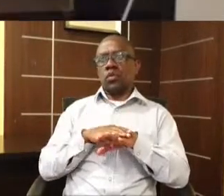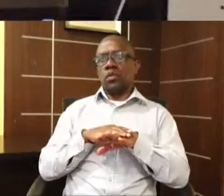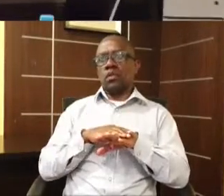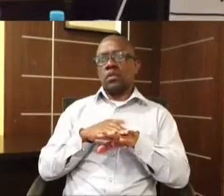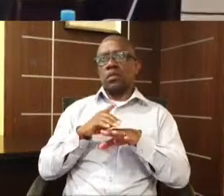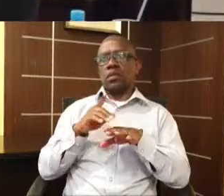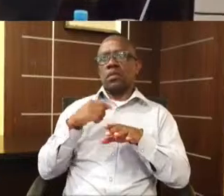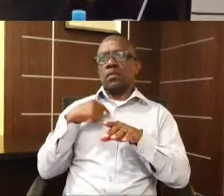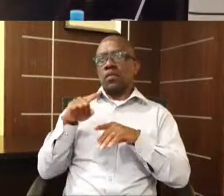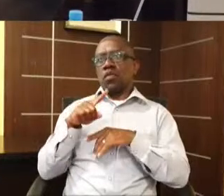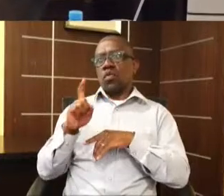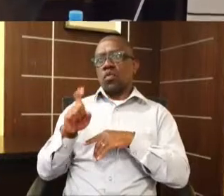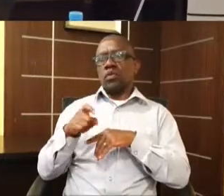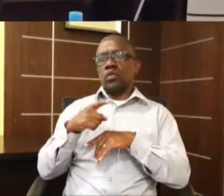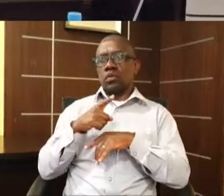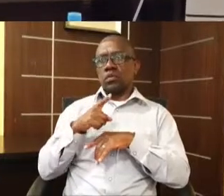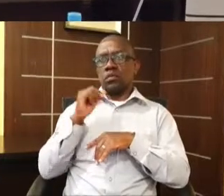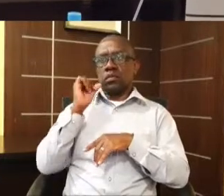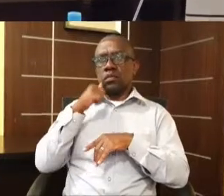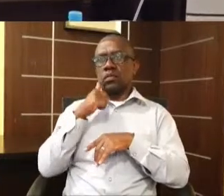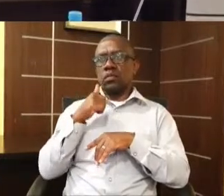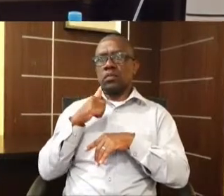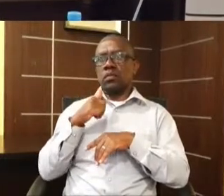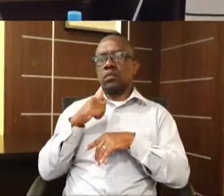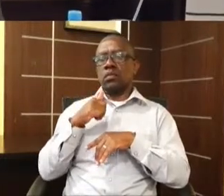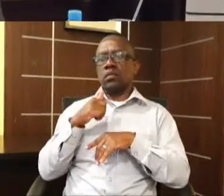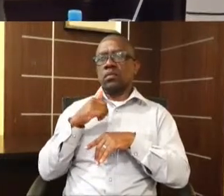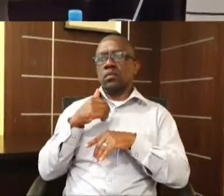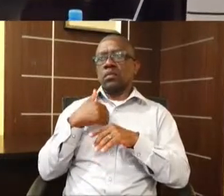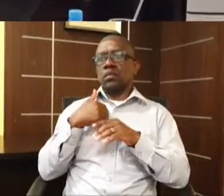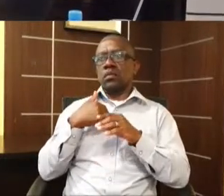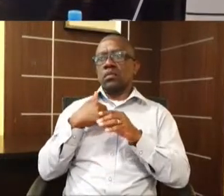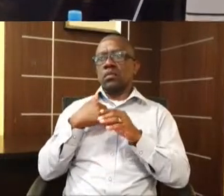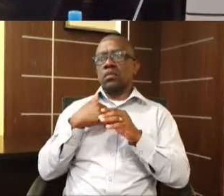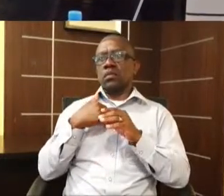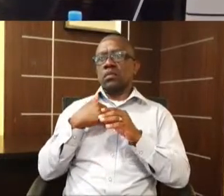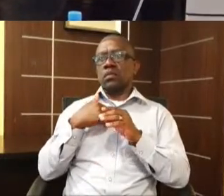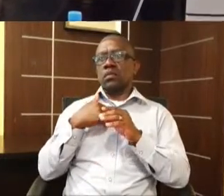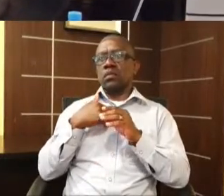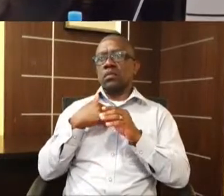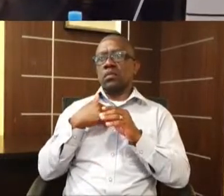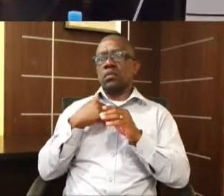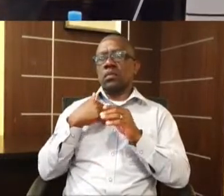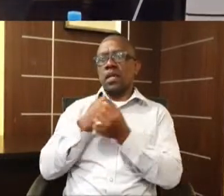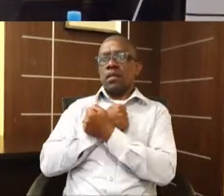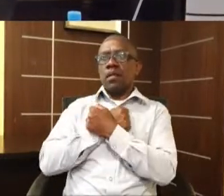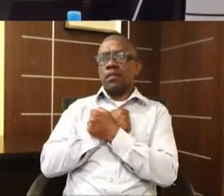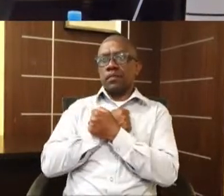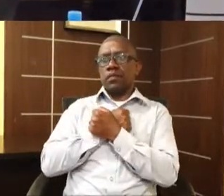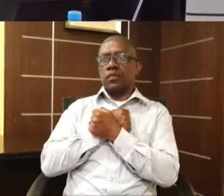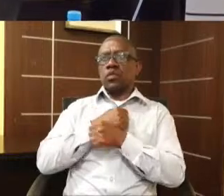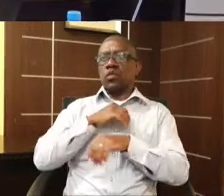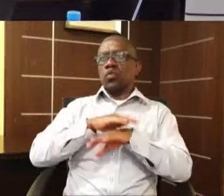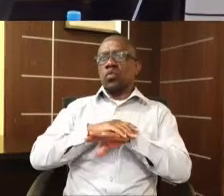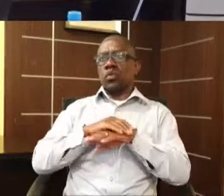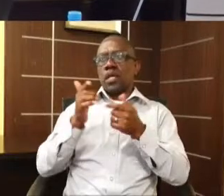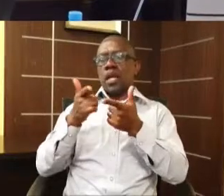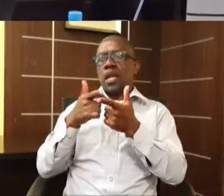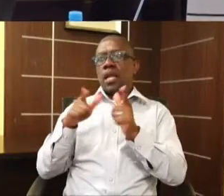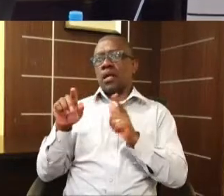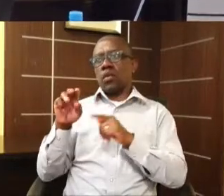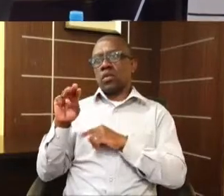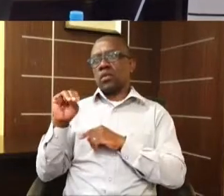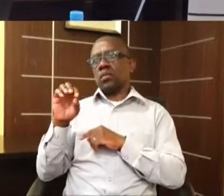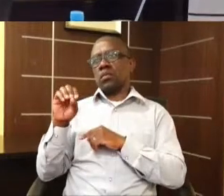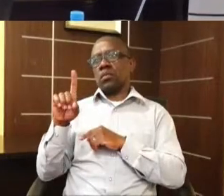like that question. Not to put in the spot, but I love the fact that large language models, and by